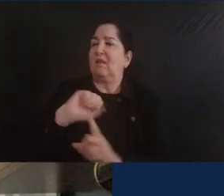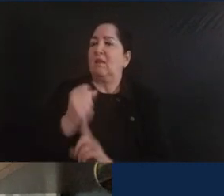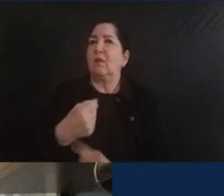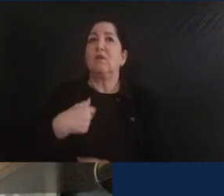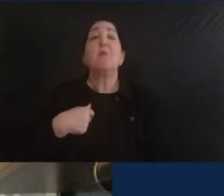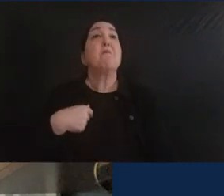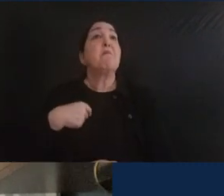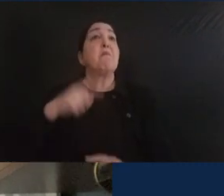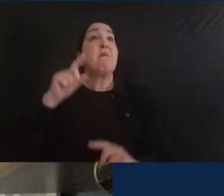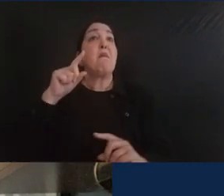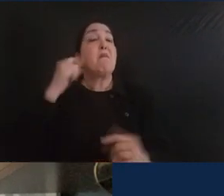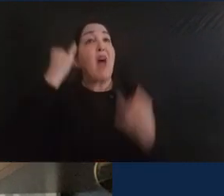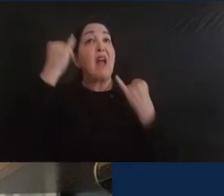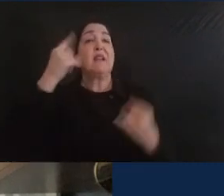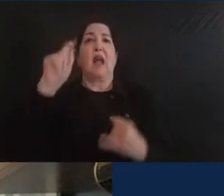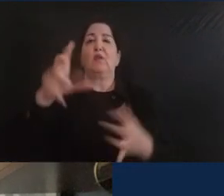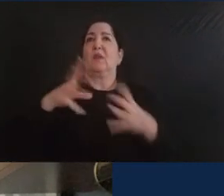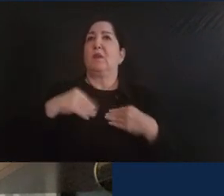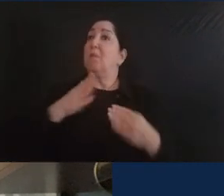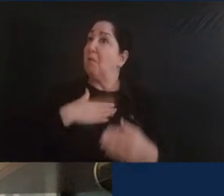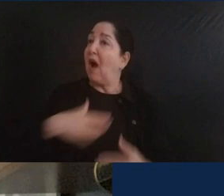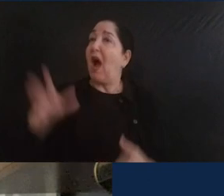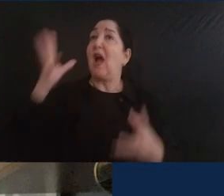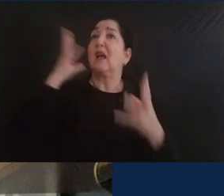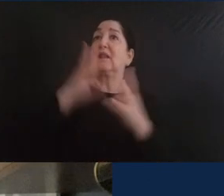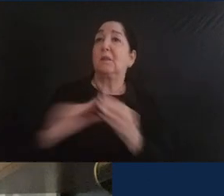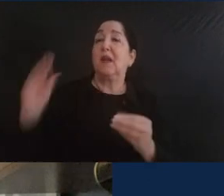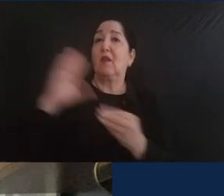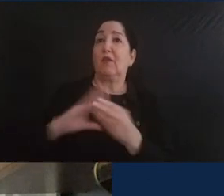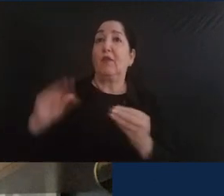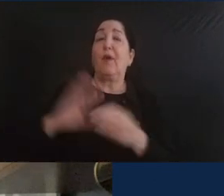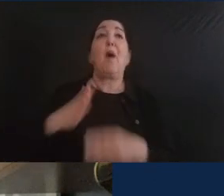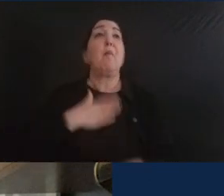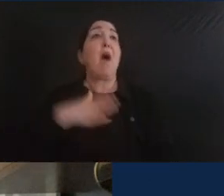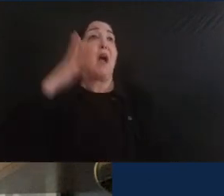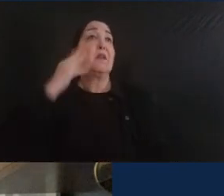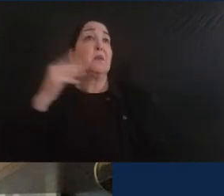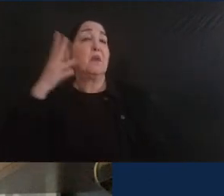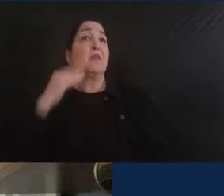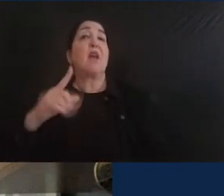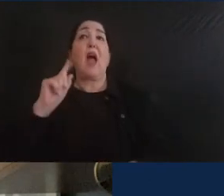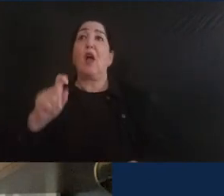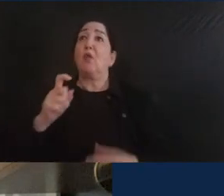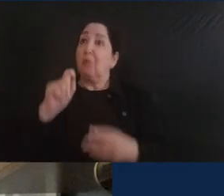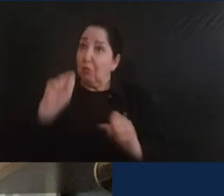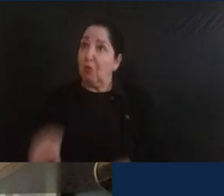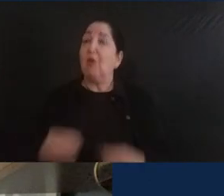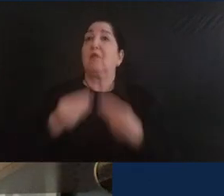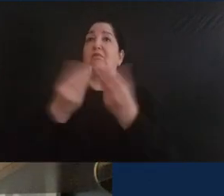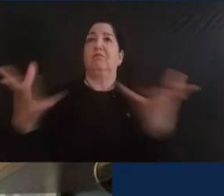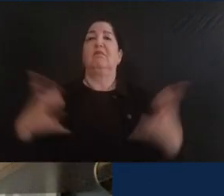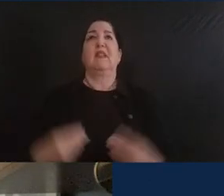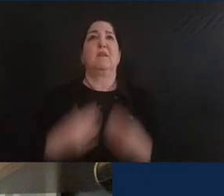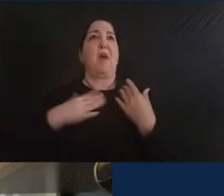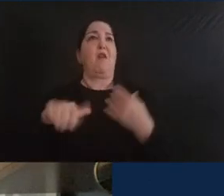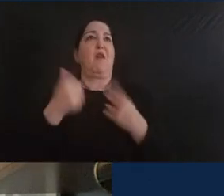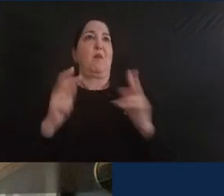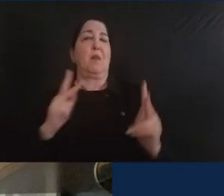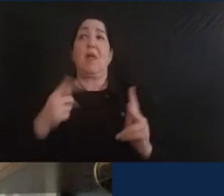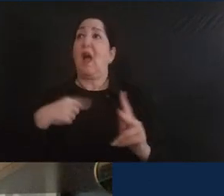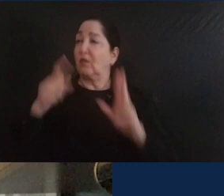had to get on board with was that my experiences and my story could perhaps inspire others who may share some of these same